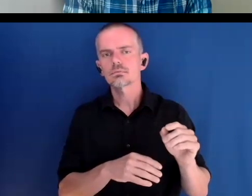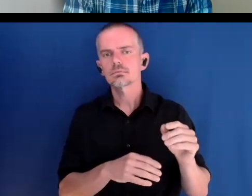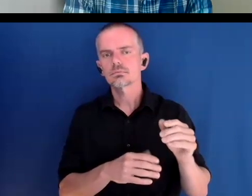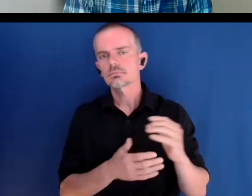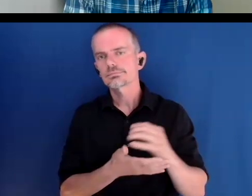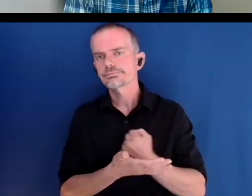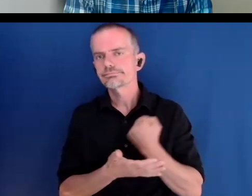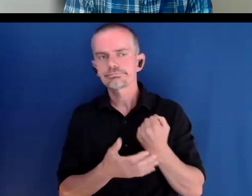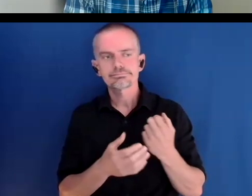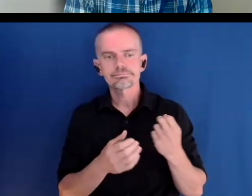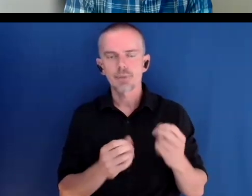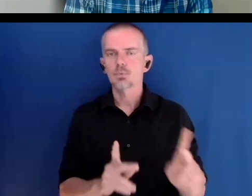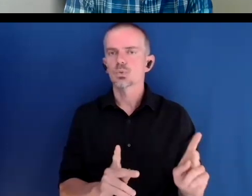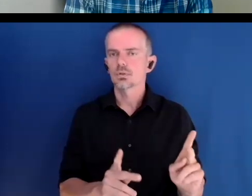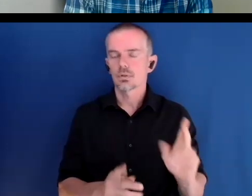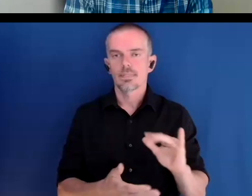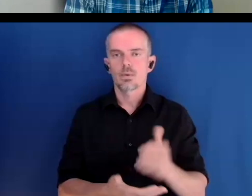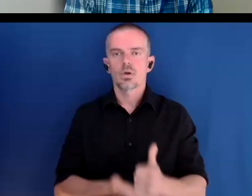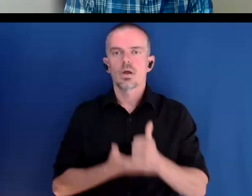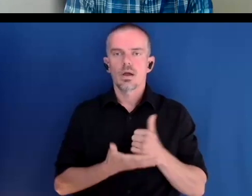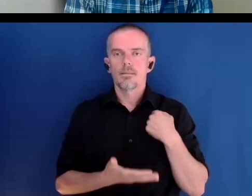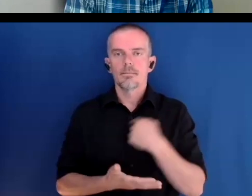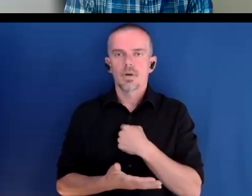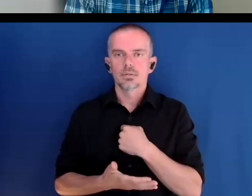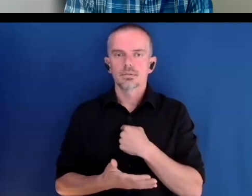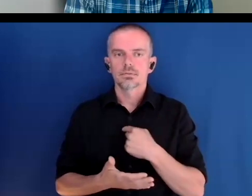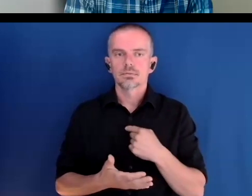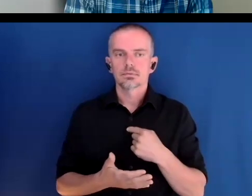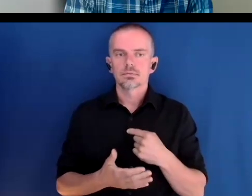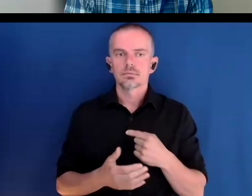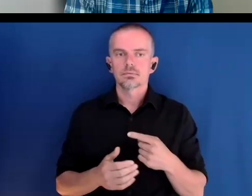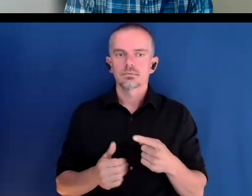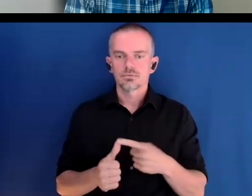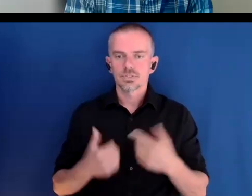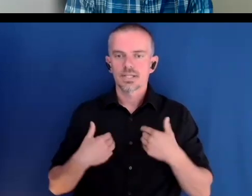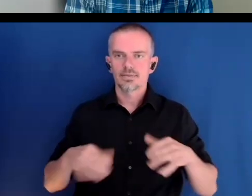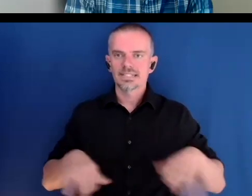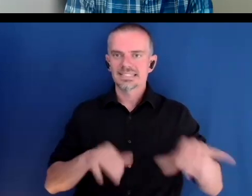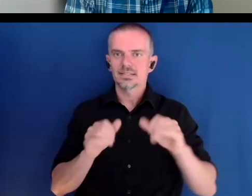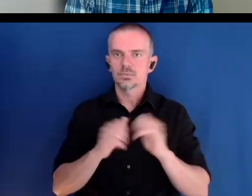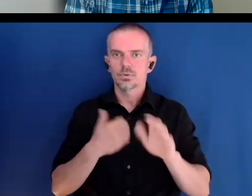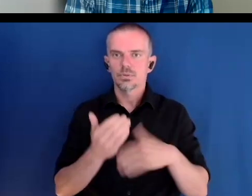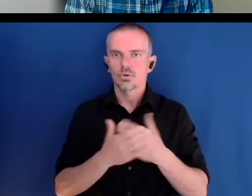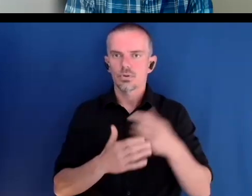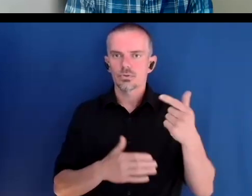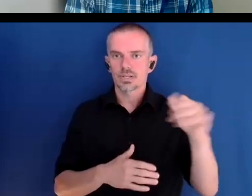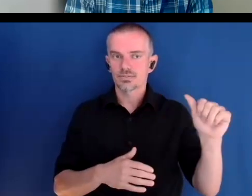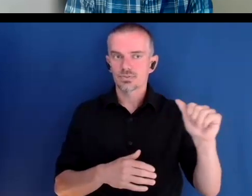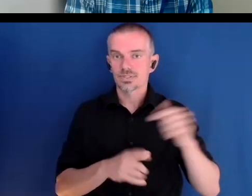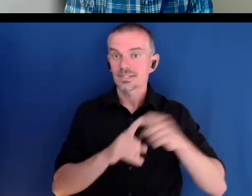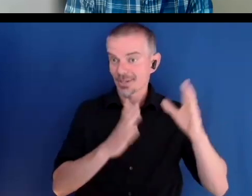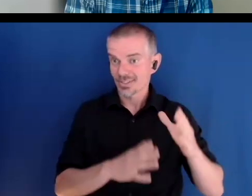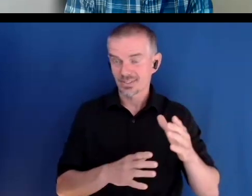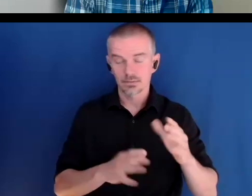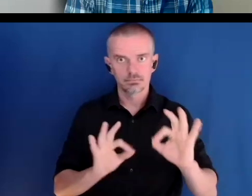opportunity. I think that would really help us, first, some consistency among all of our grants and agreements specialists, as well